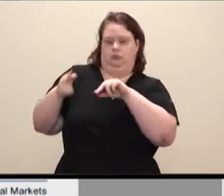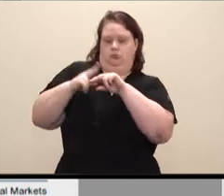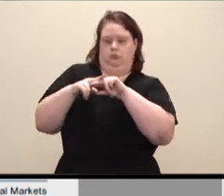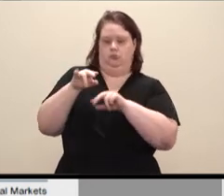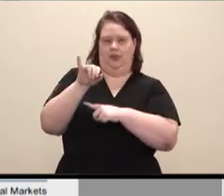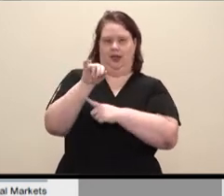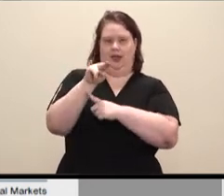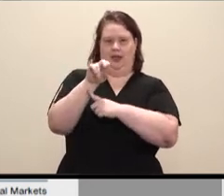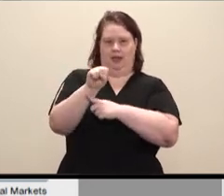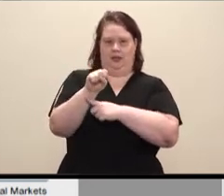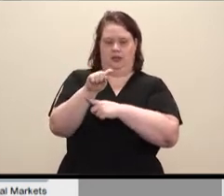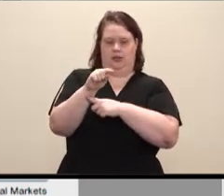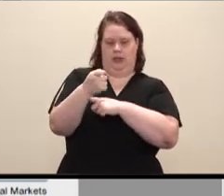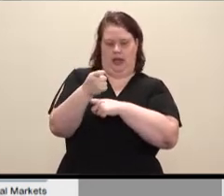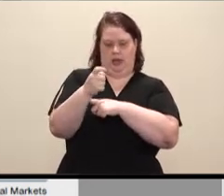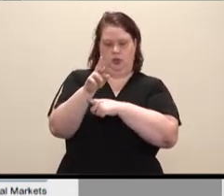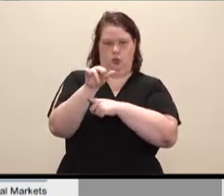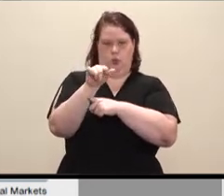tax rate there.